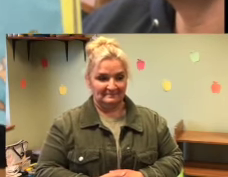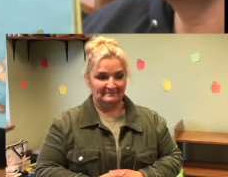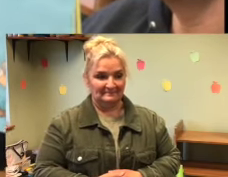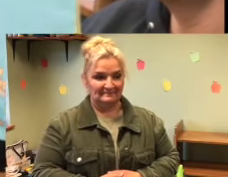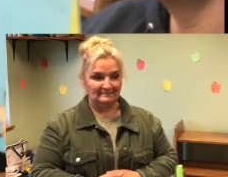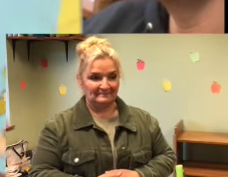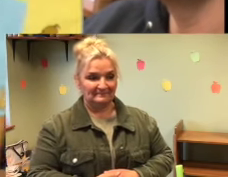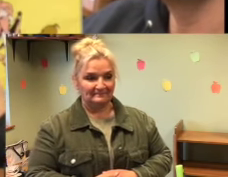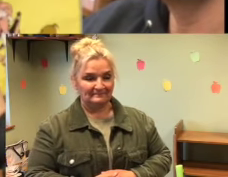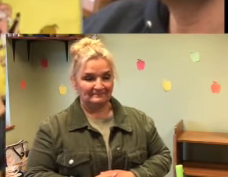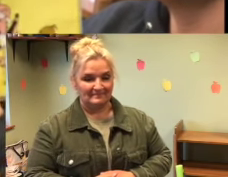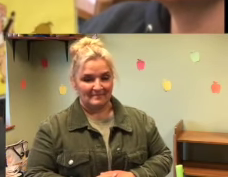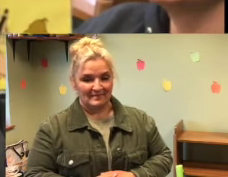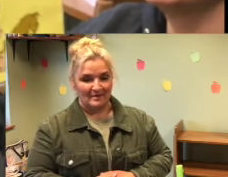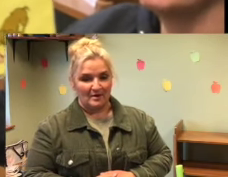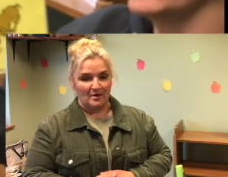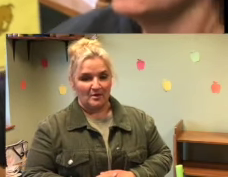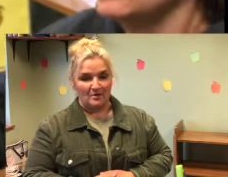It's getting there.